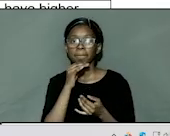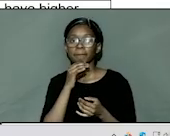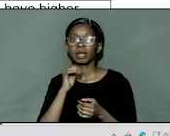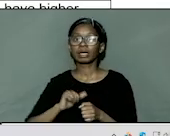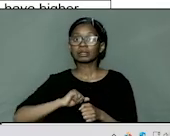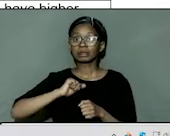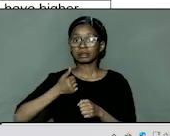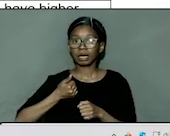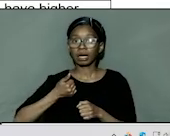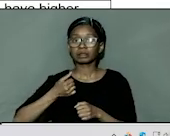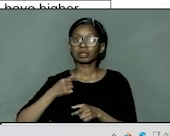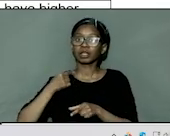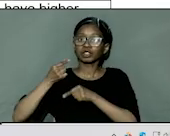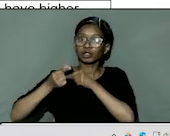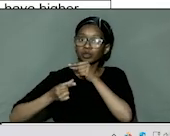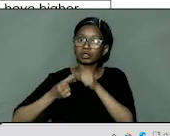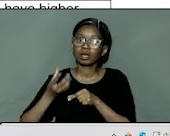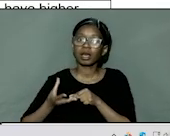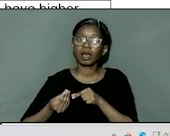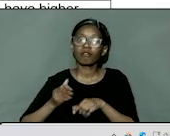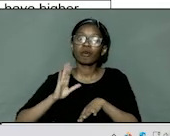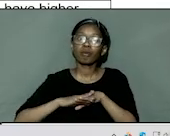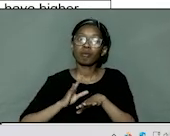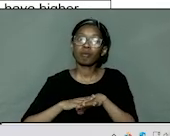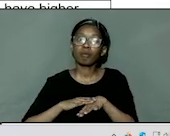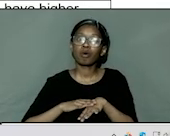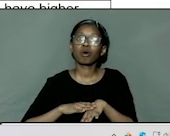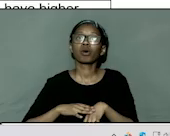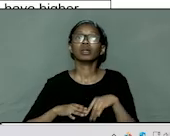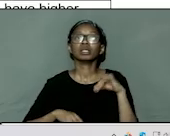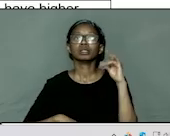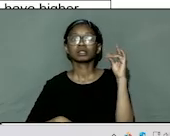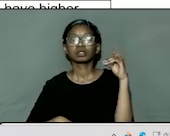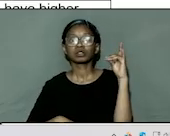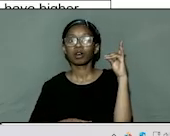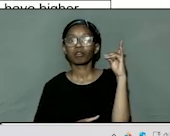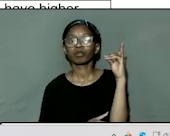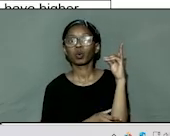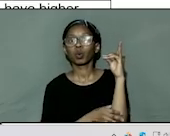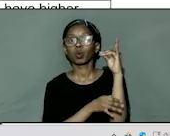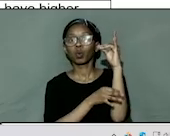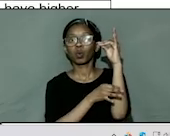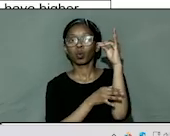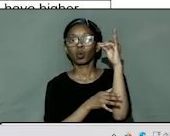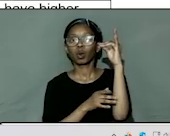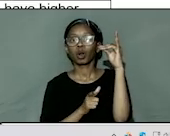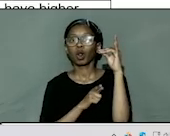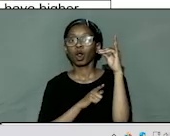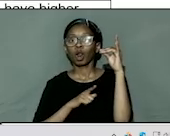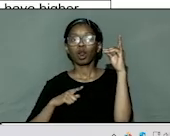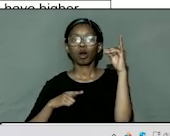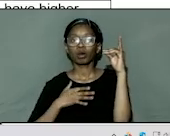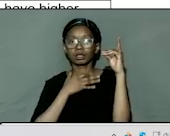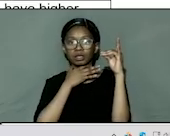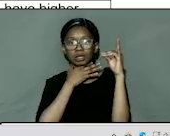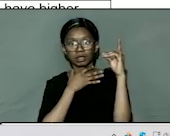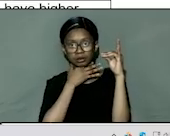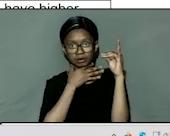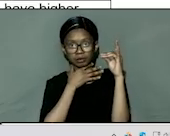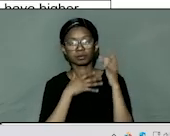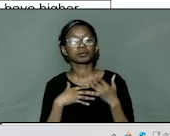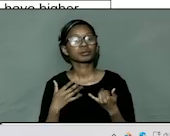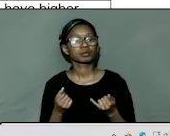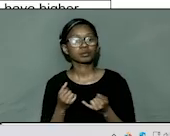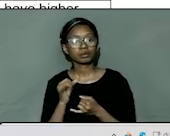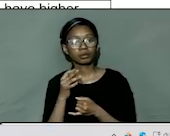higher proportion of giraffes with what? With long necks. So if you look at the general, here